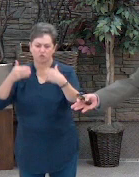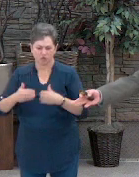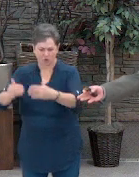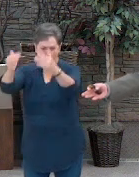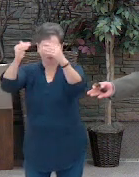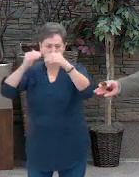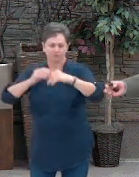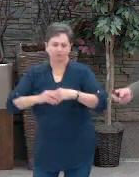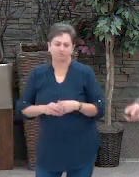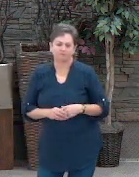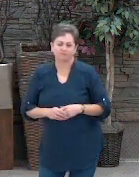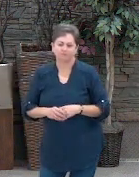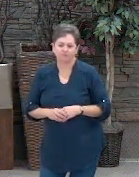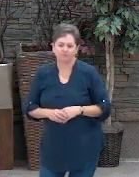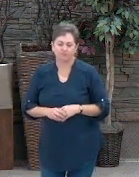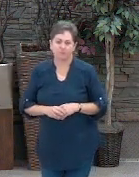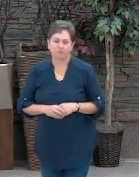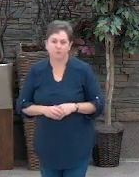on.